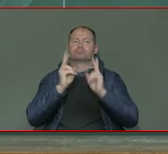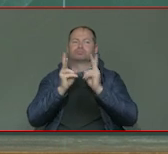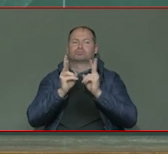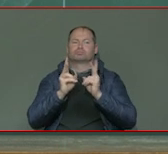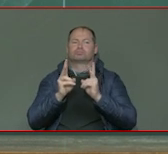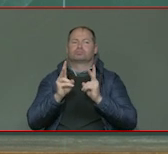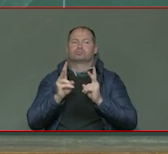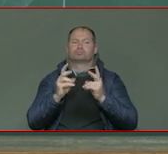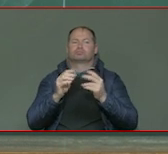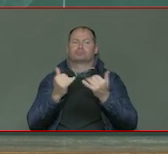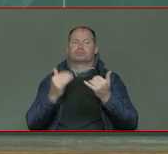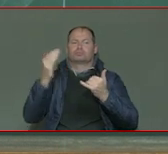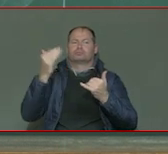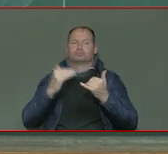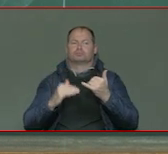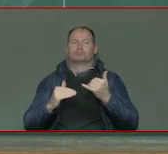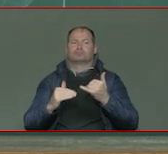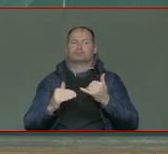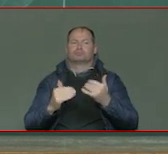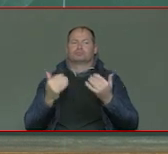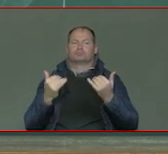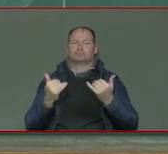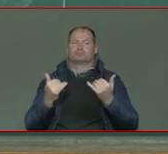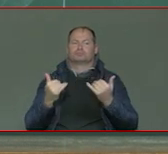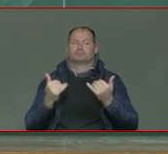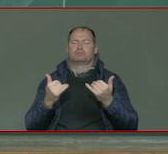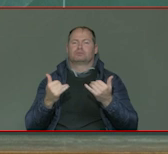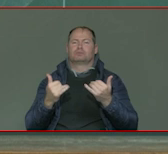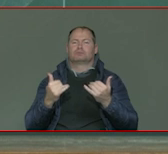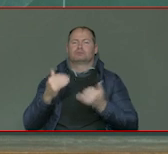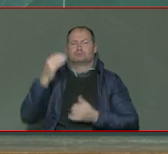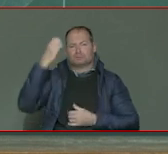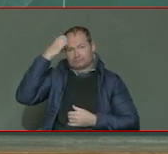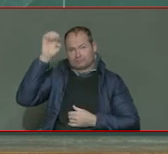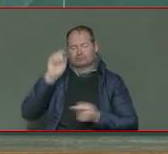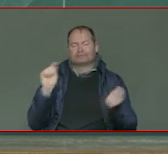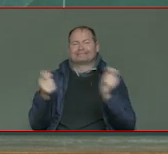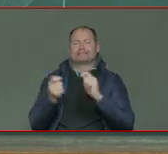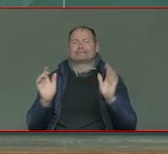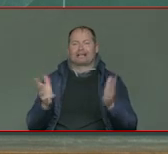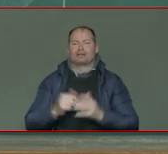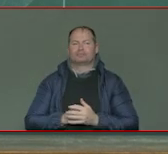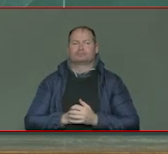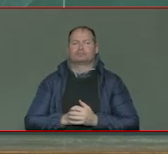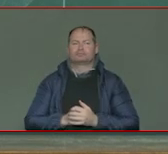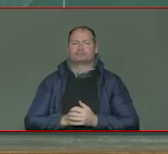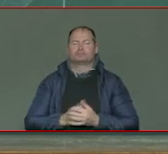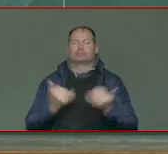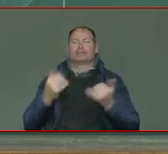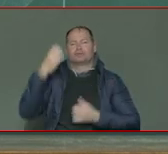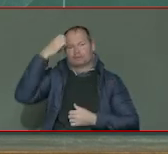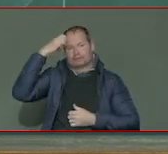take it to the bottom line. And that is how I change the sign of the exponent. Remember, let's look at the exponential